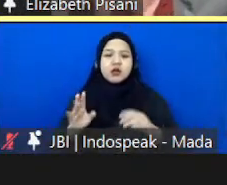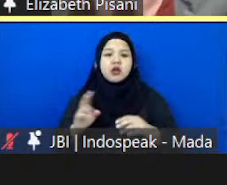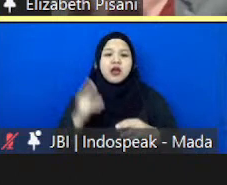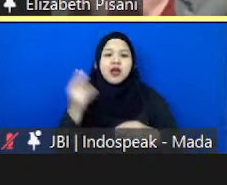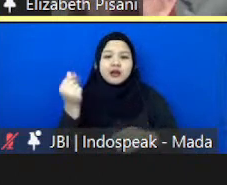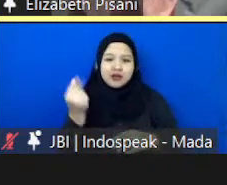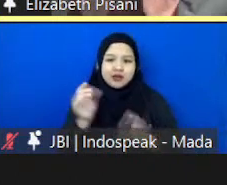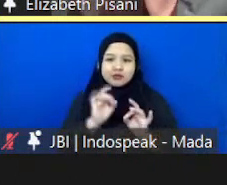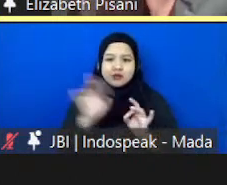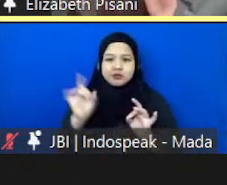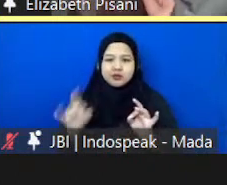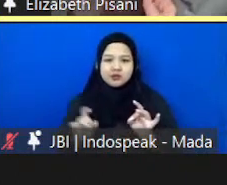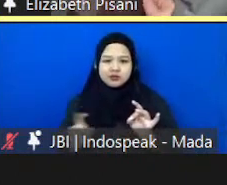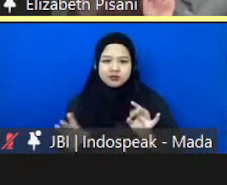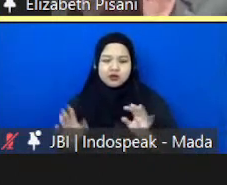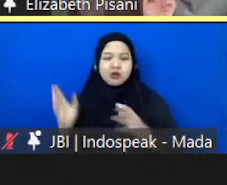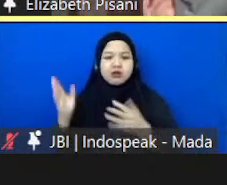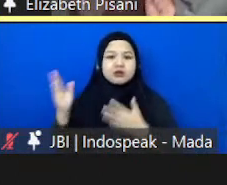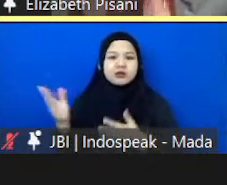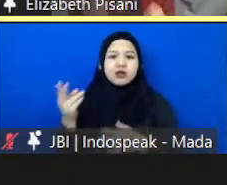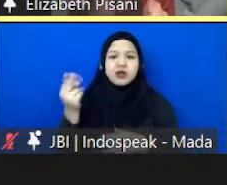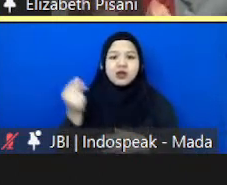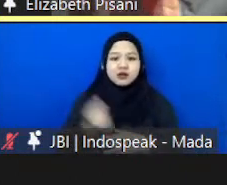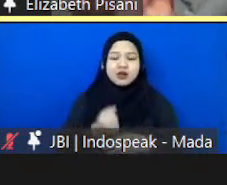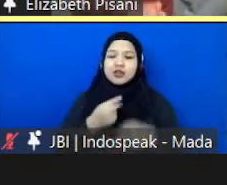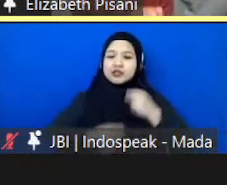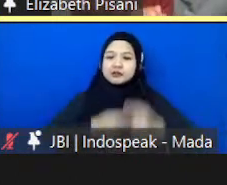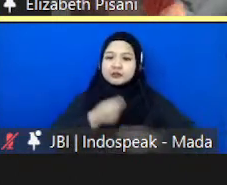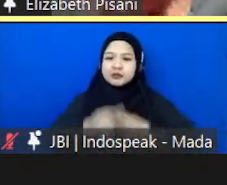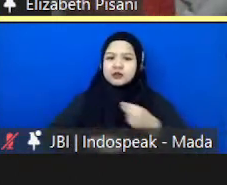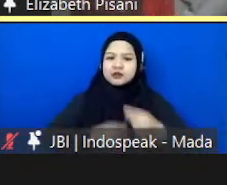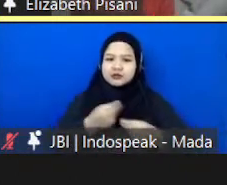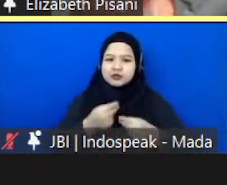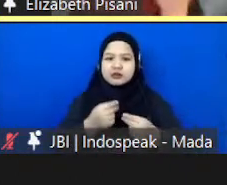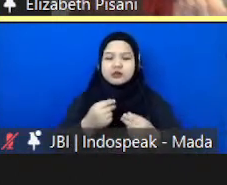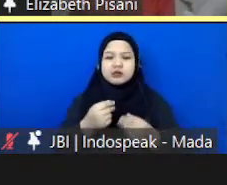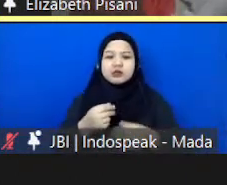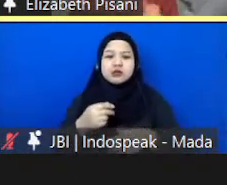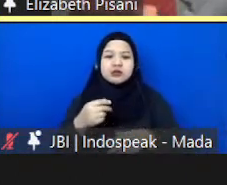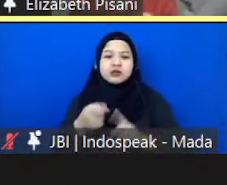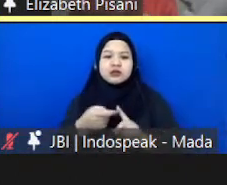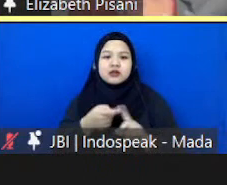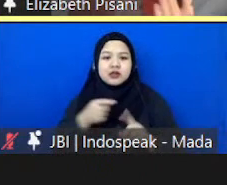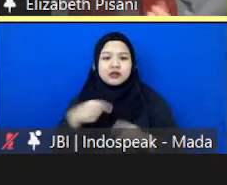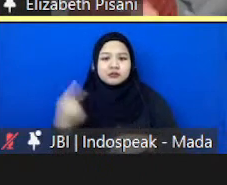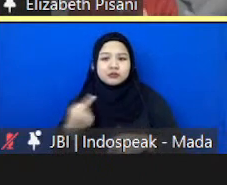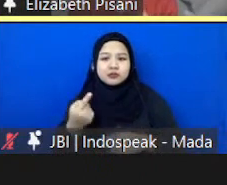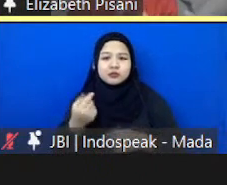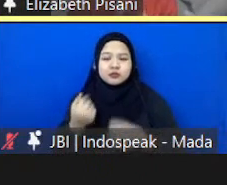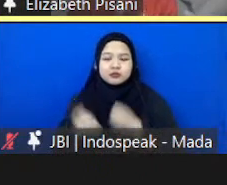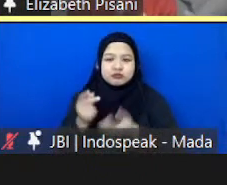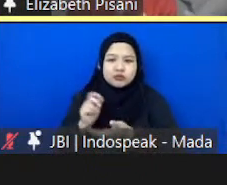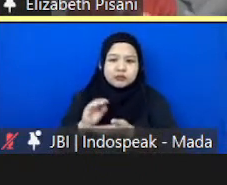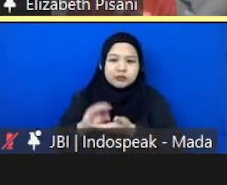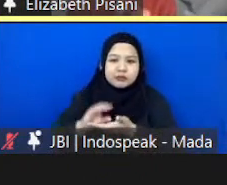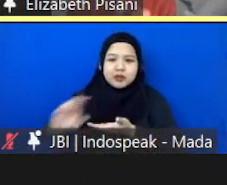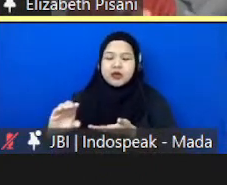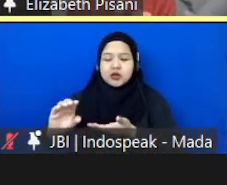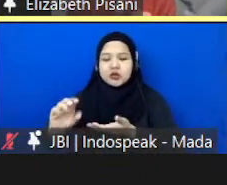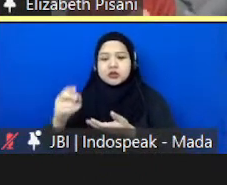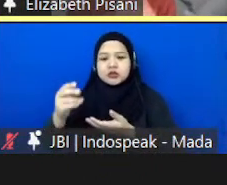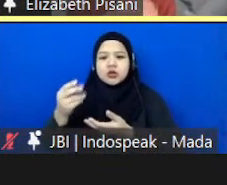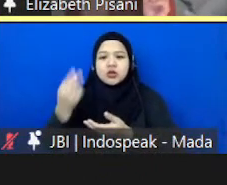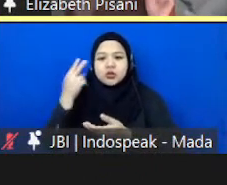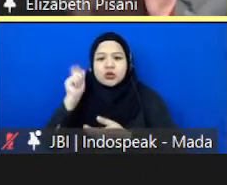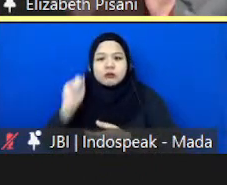So these are the prices that we found in the market, real prices paid for by us trying to buy medicines, by the team in the field trying to buy